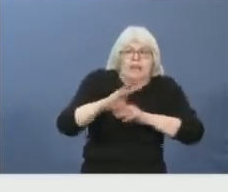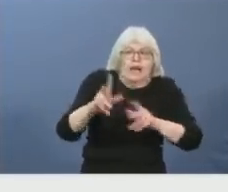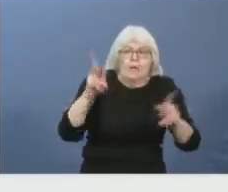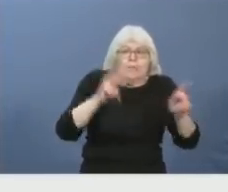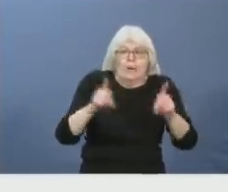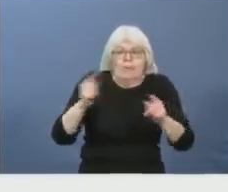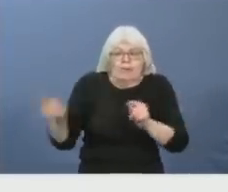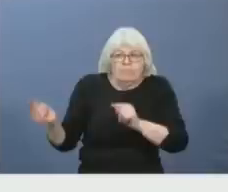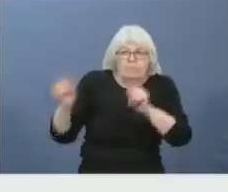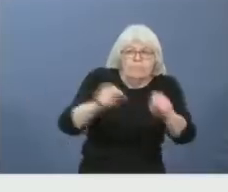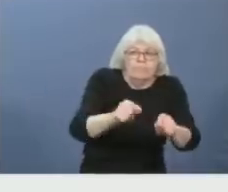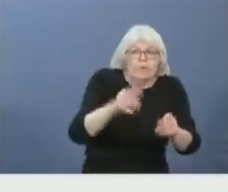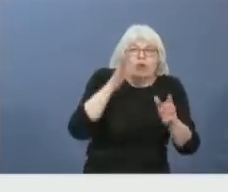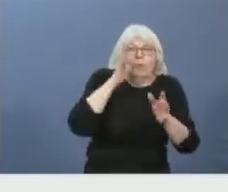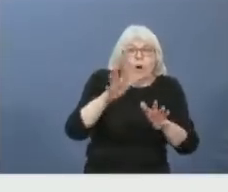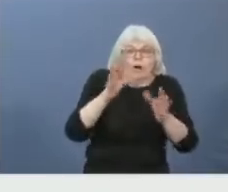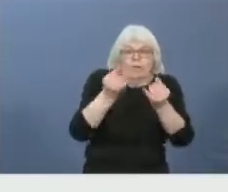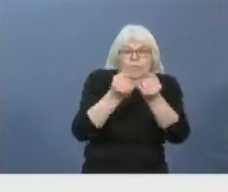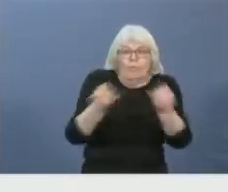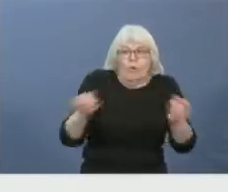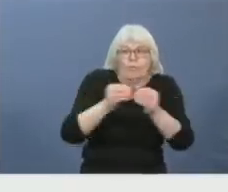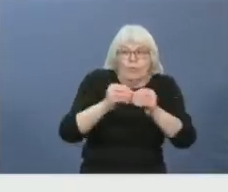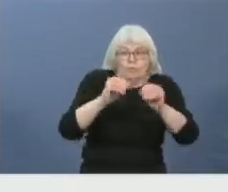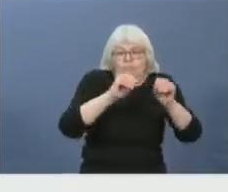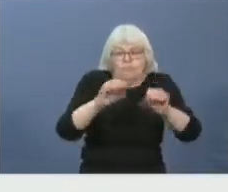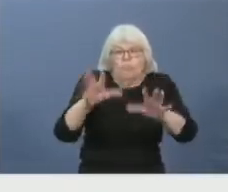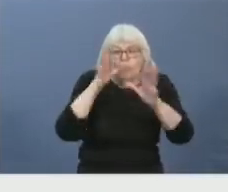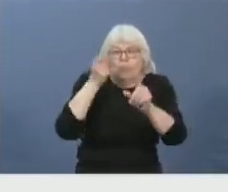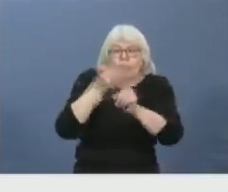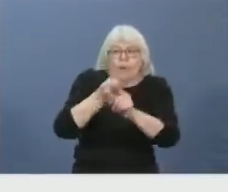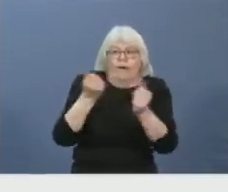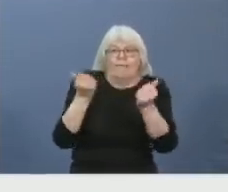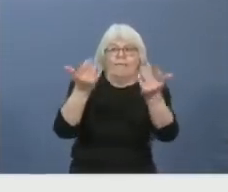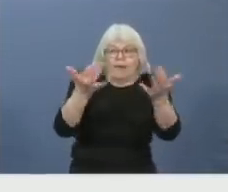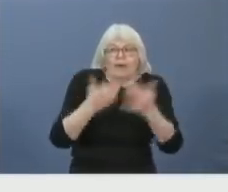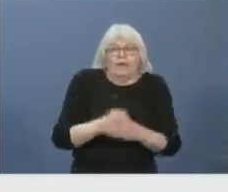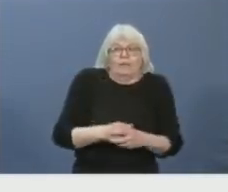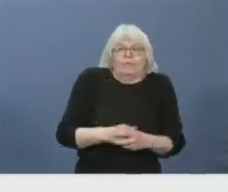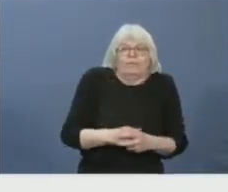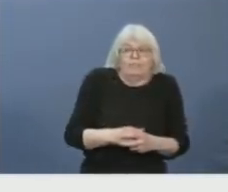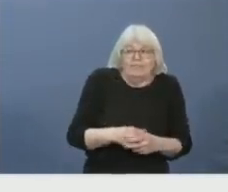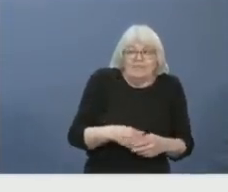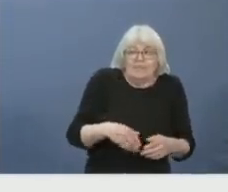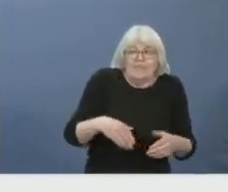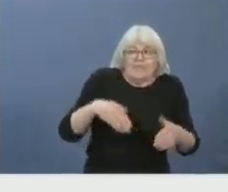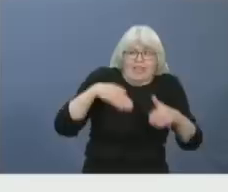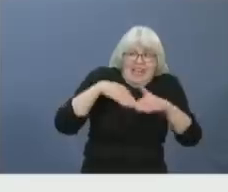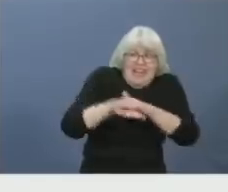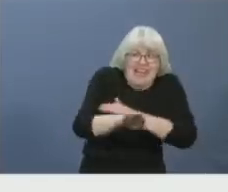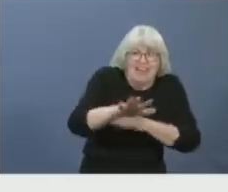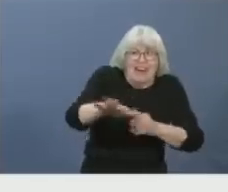could be more intense fires and challenging access into those areas as well on the ground.